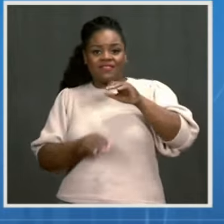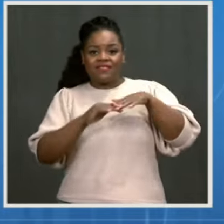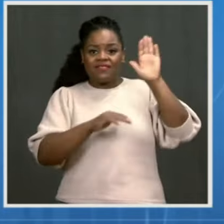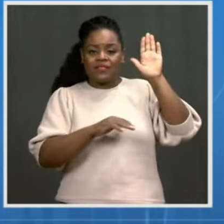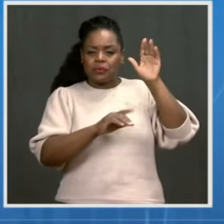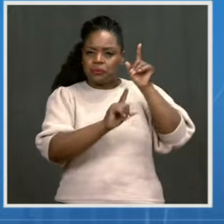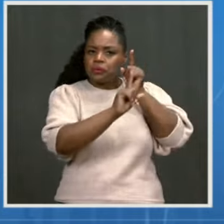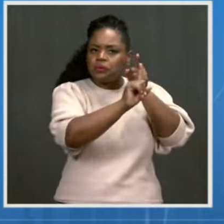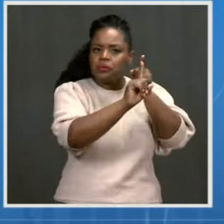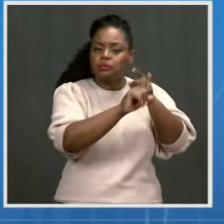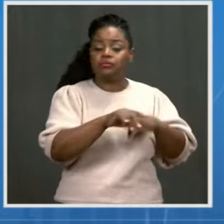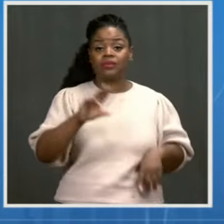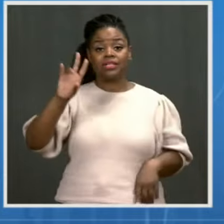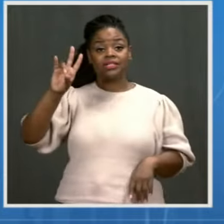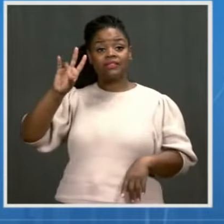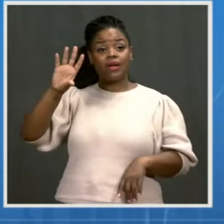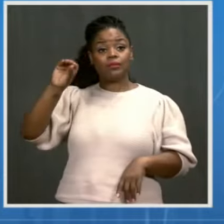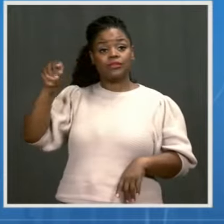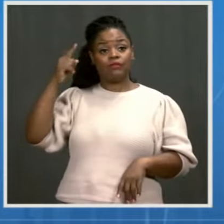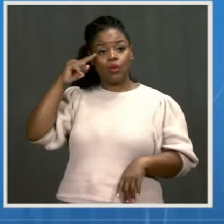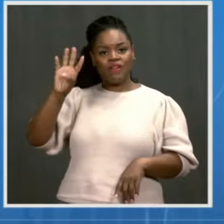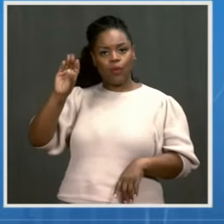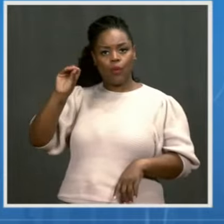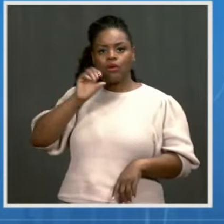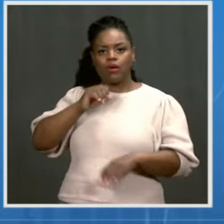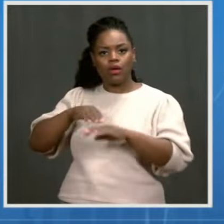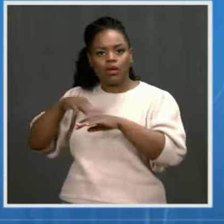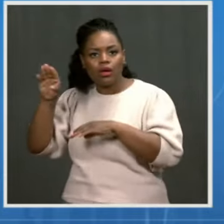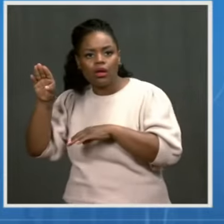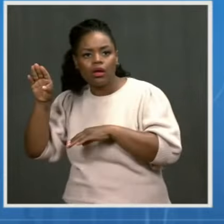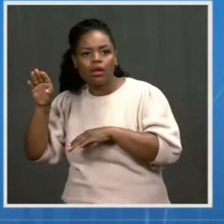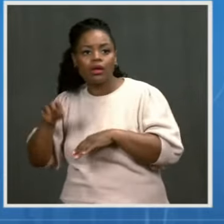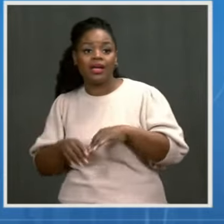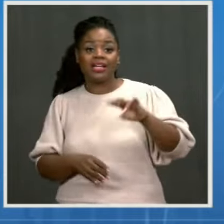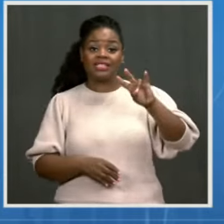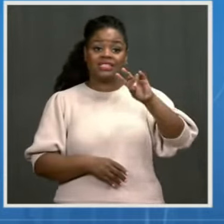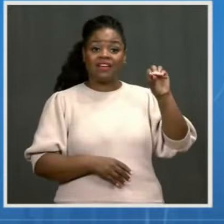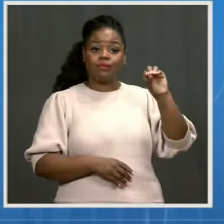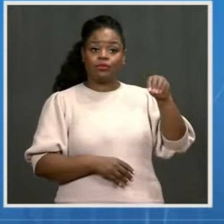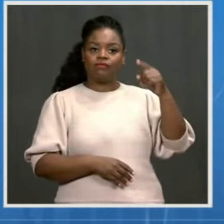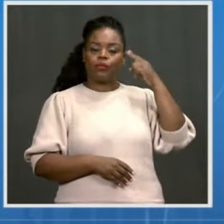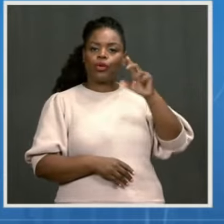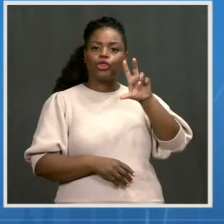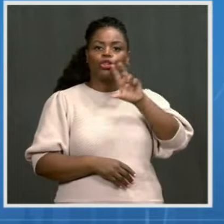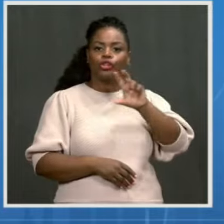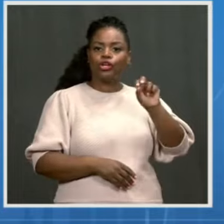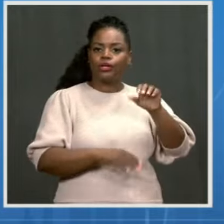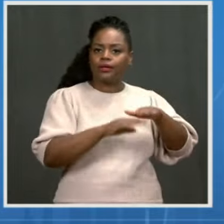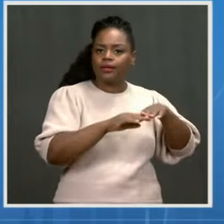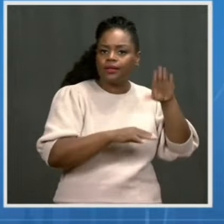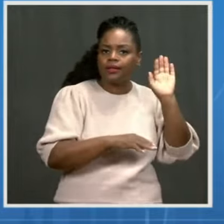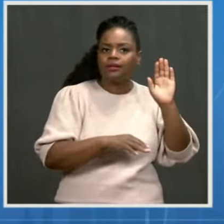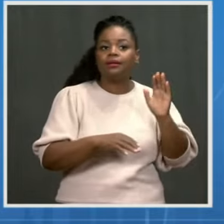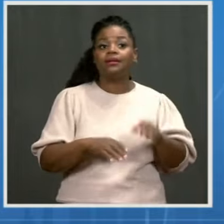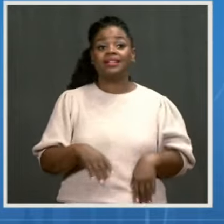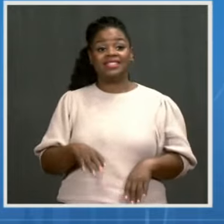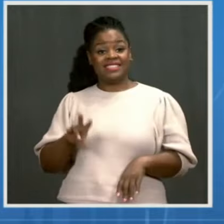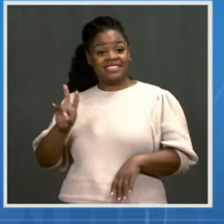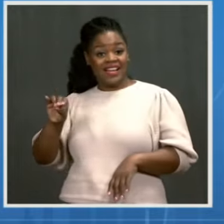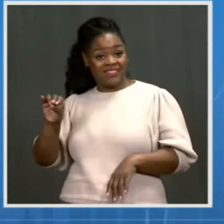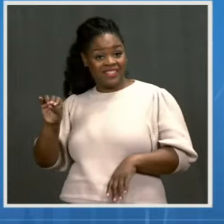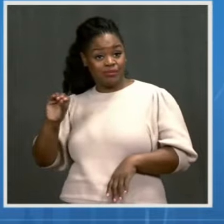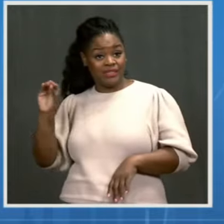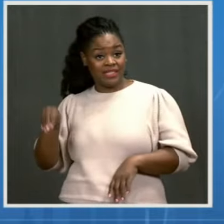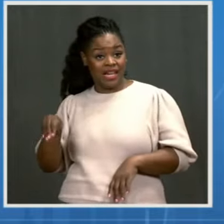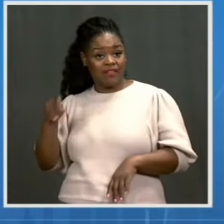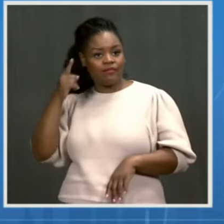older, and 70% for 30 and older. We will meet the 70% goal for ages 27 and older by